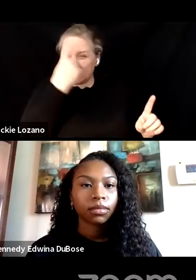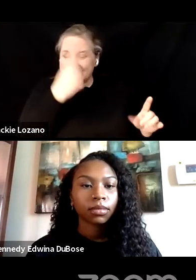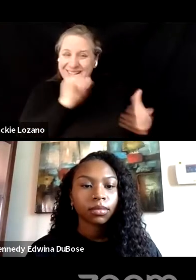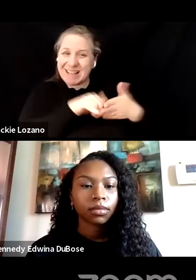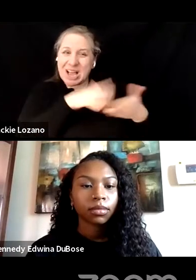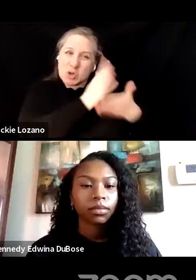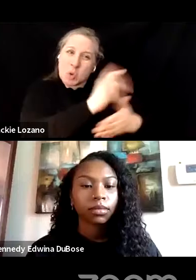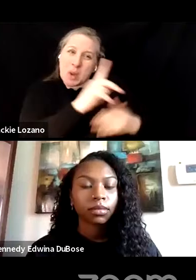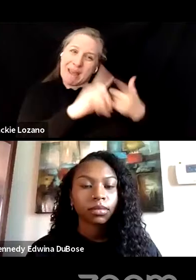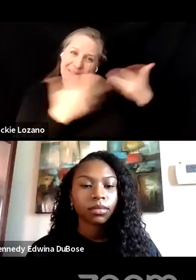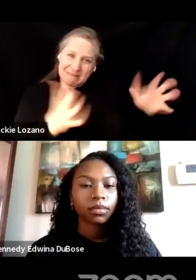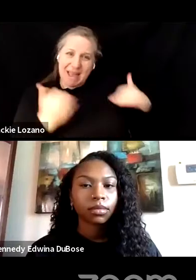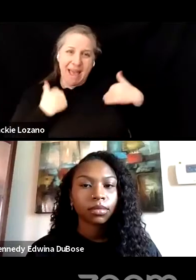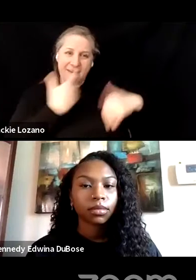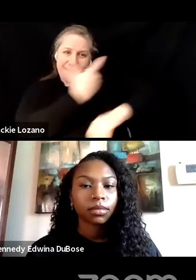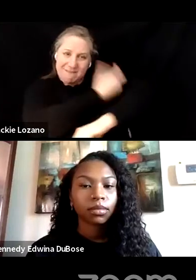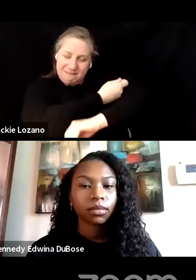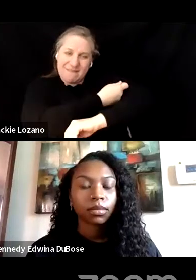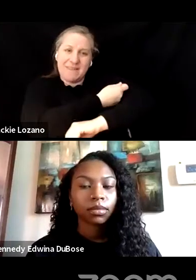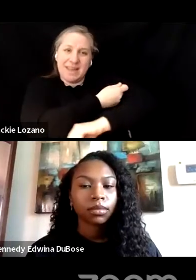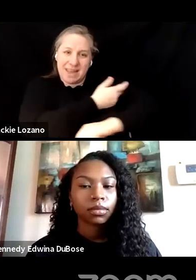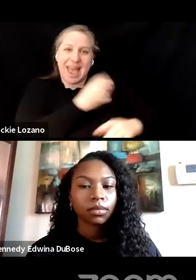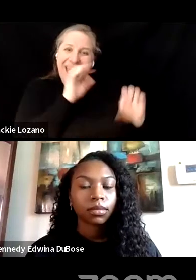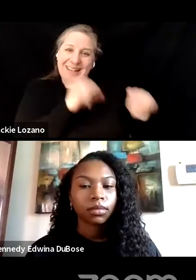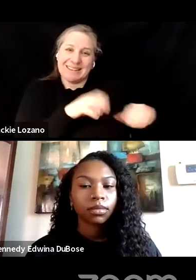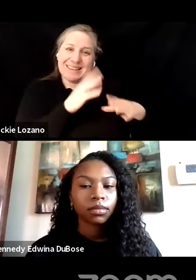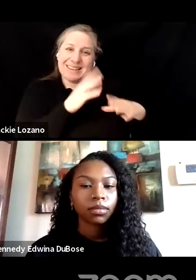to get vaccinated and that care needs to be better.